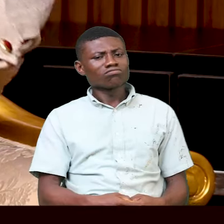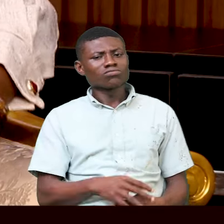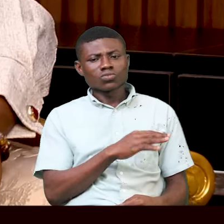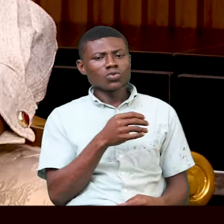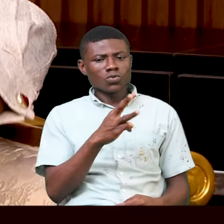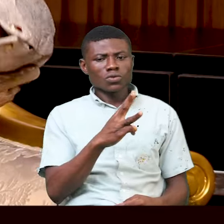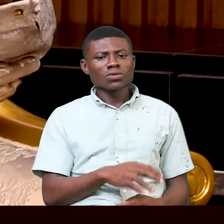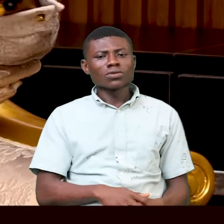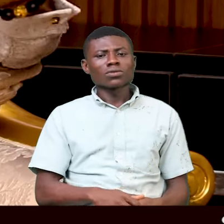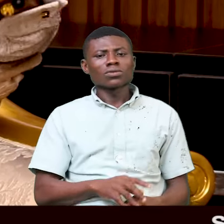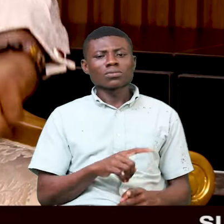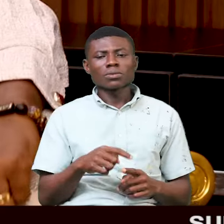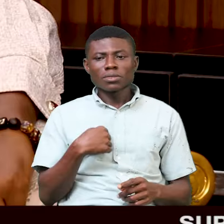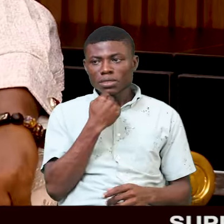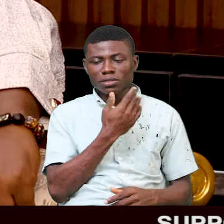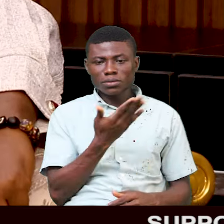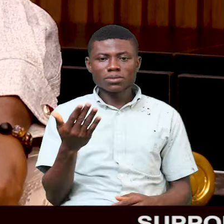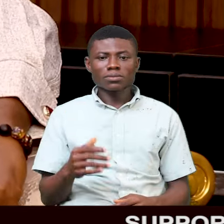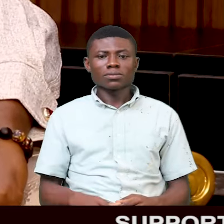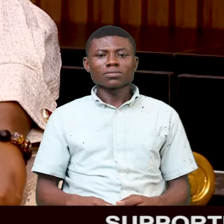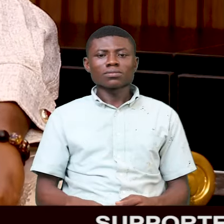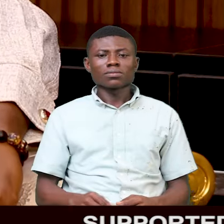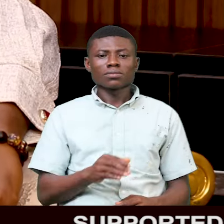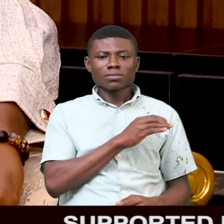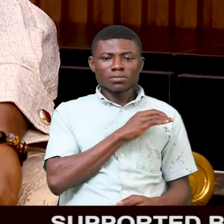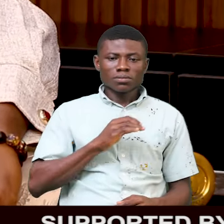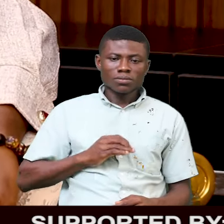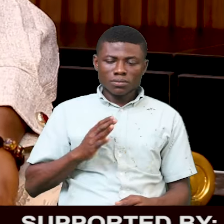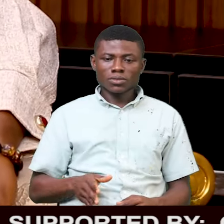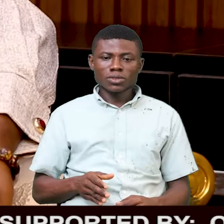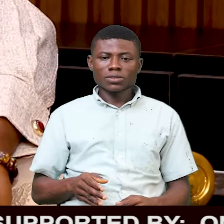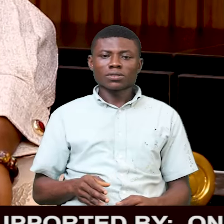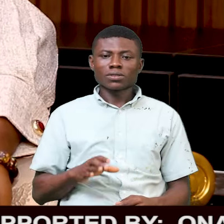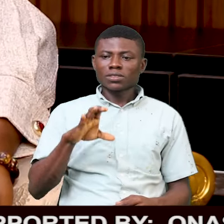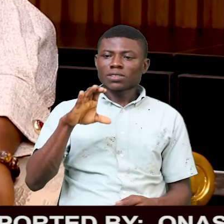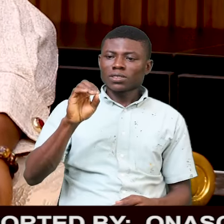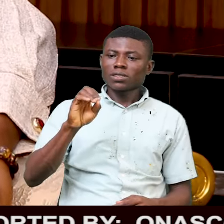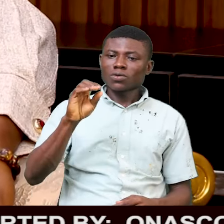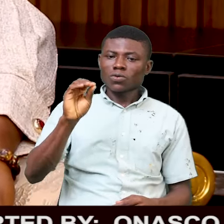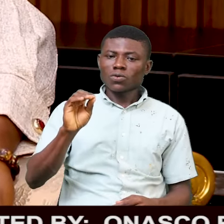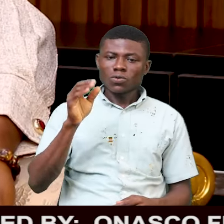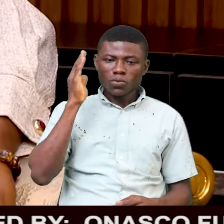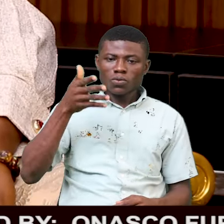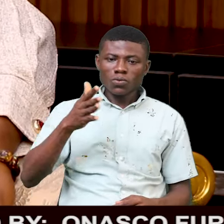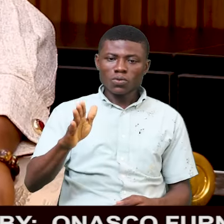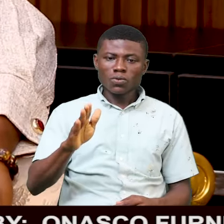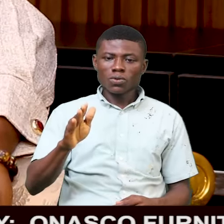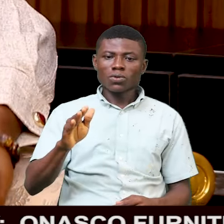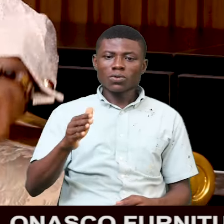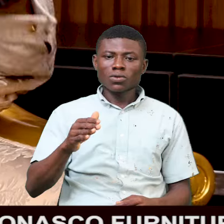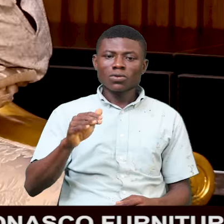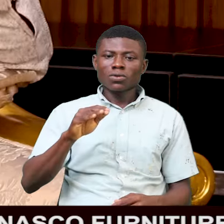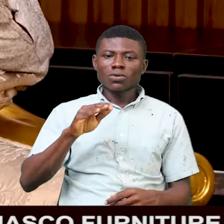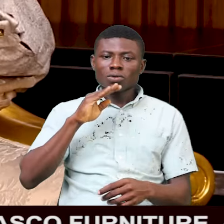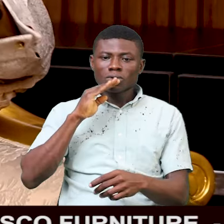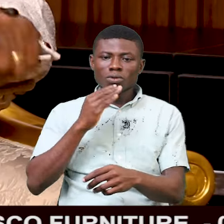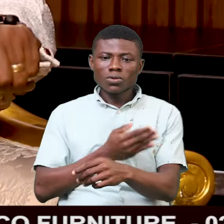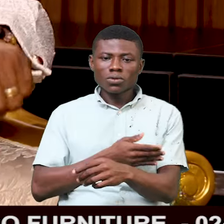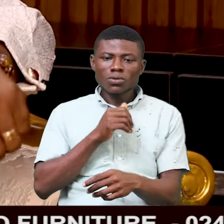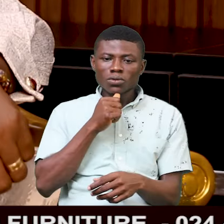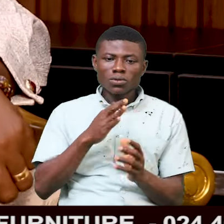way. Now let me tell you something. A Christian chief executive officer will allow a Christian daughter to